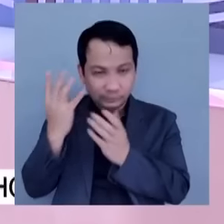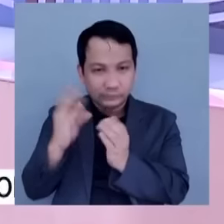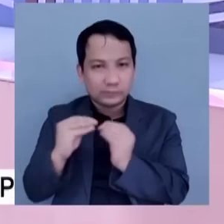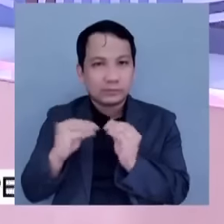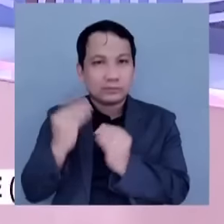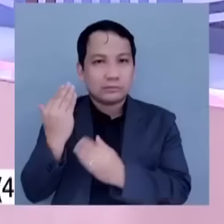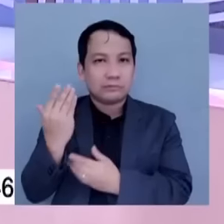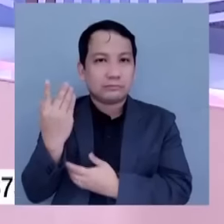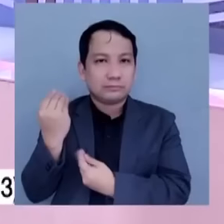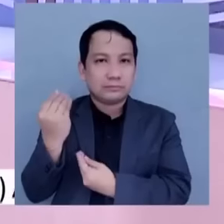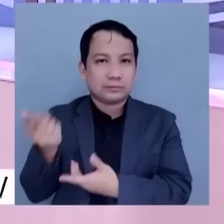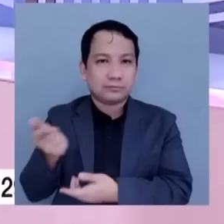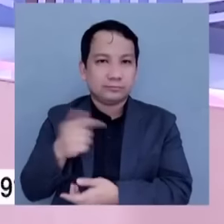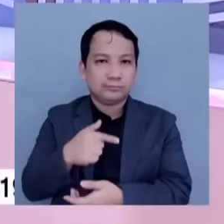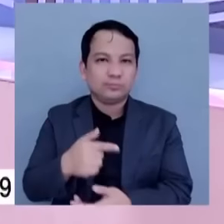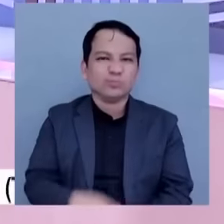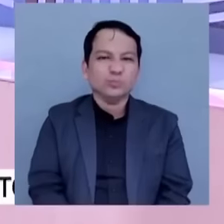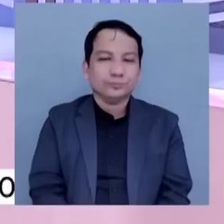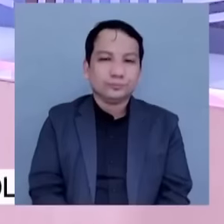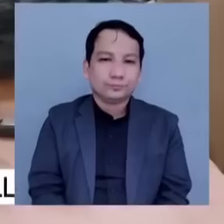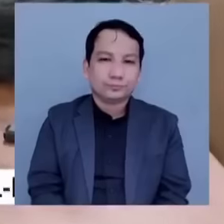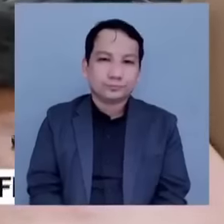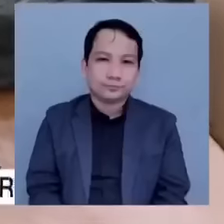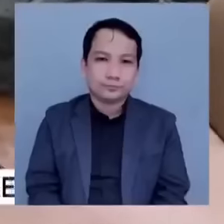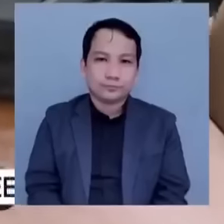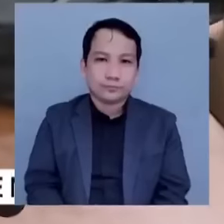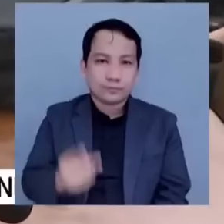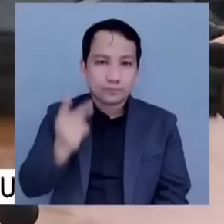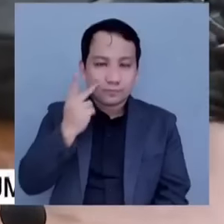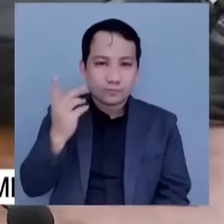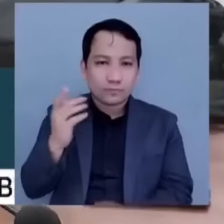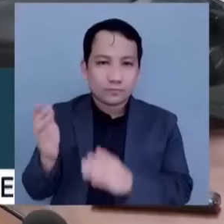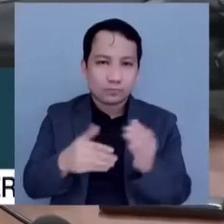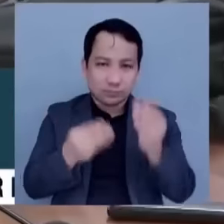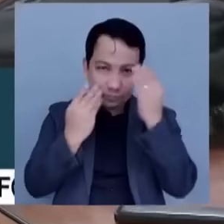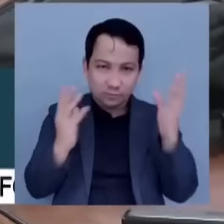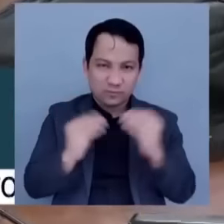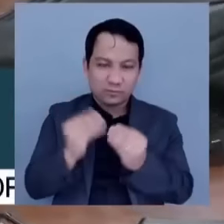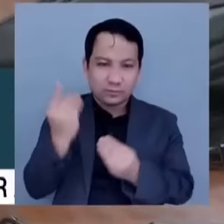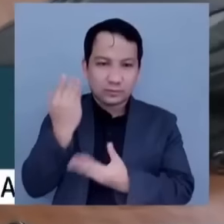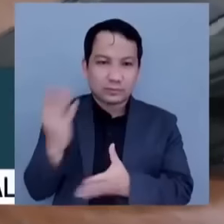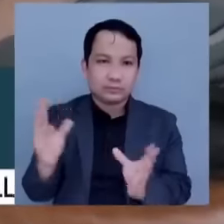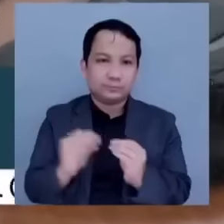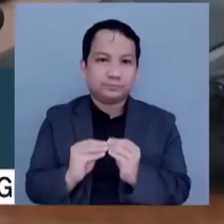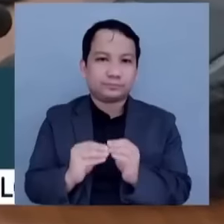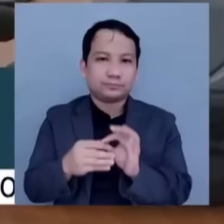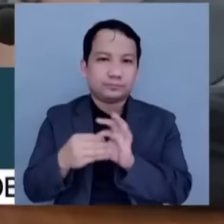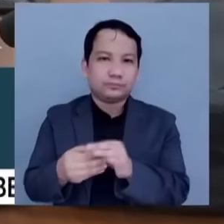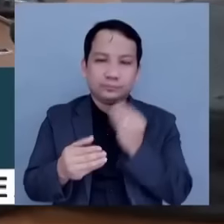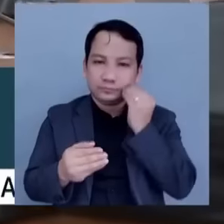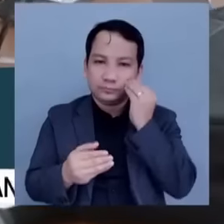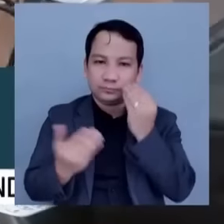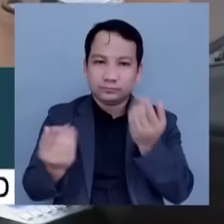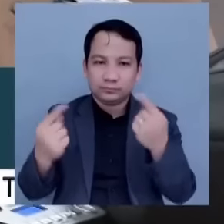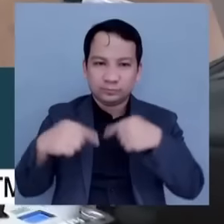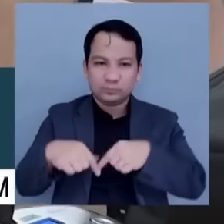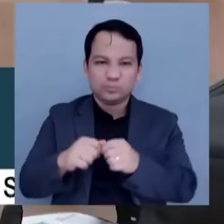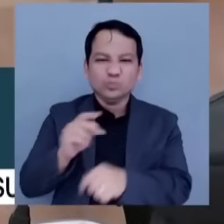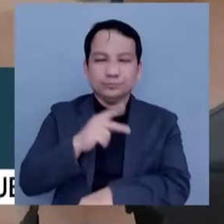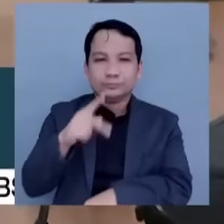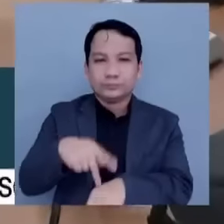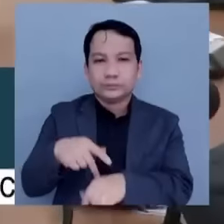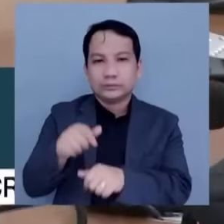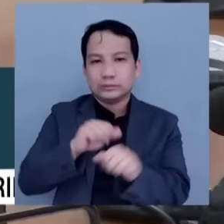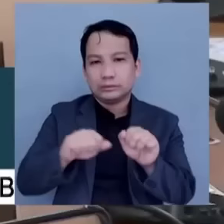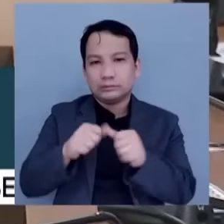us? Carmina, last-minute preparations are underway for the Heroes Grand Homecoming Parade for the Filipino athletes who